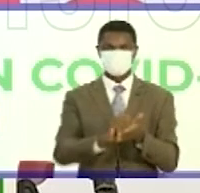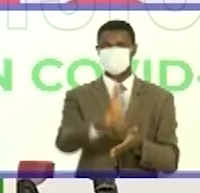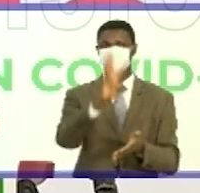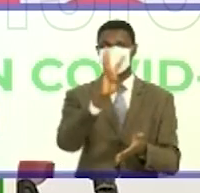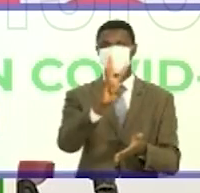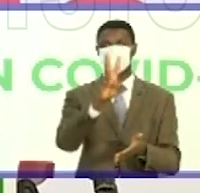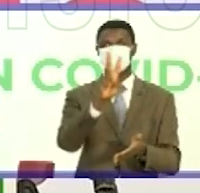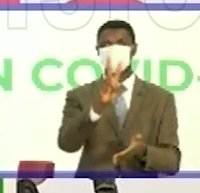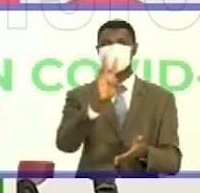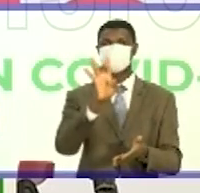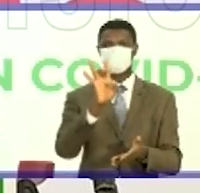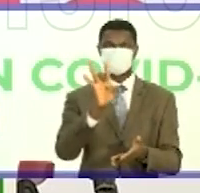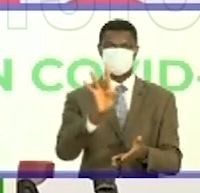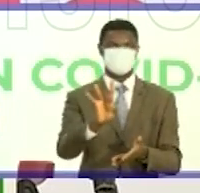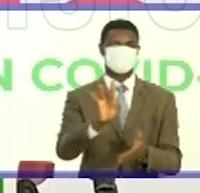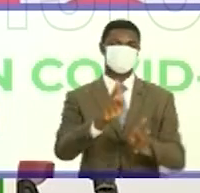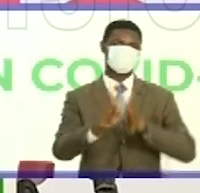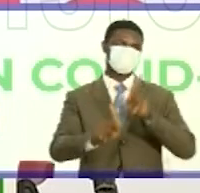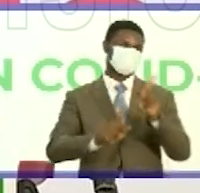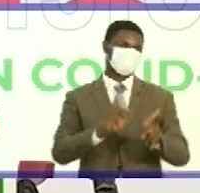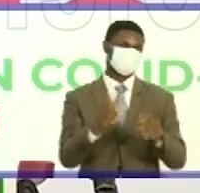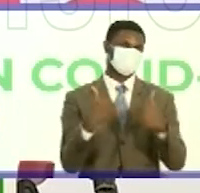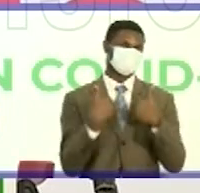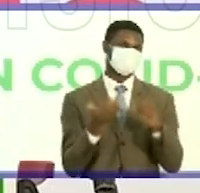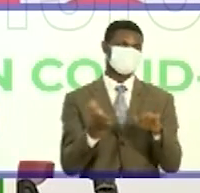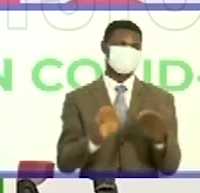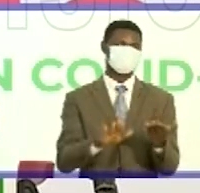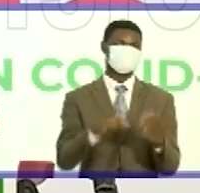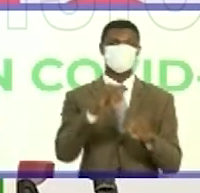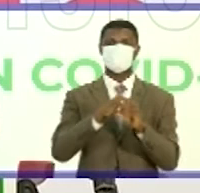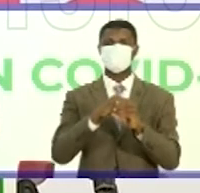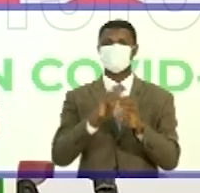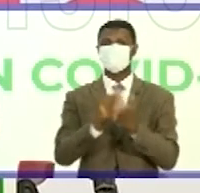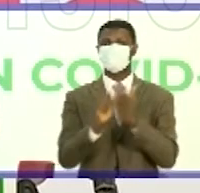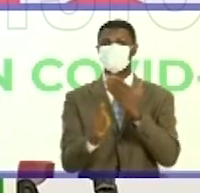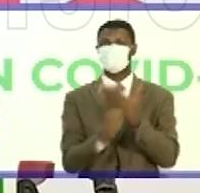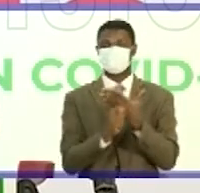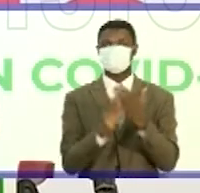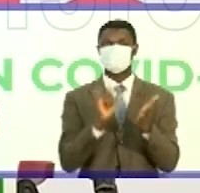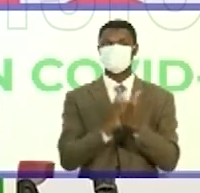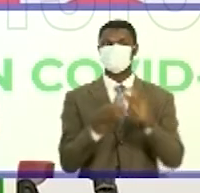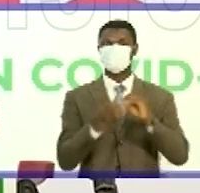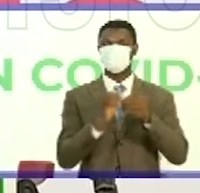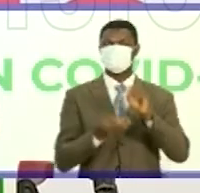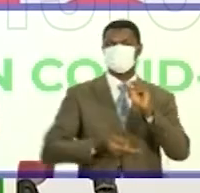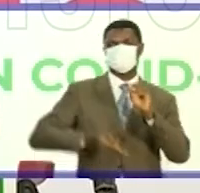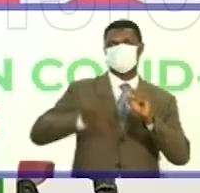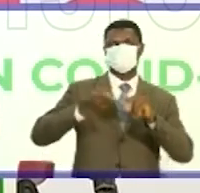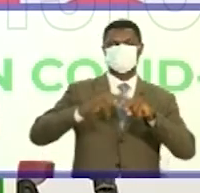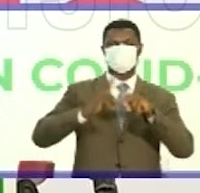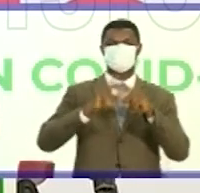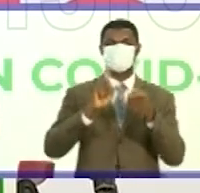6,628 fatalities. In the month of August, that figure jumped to